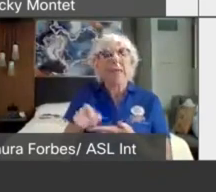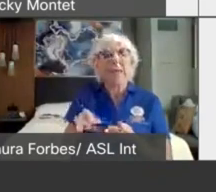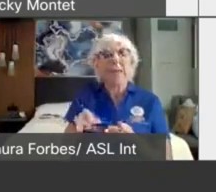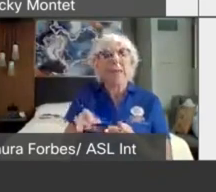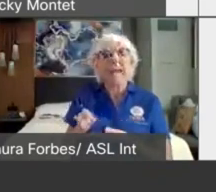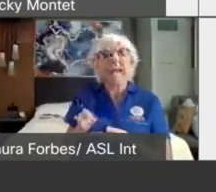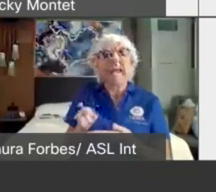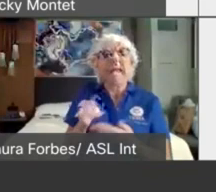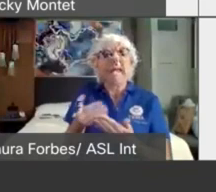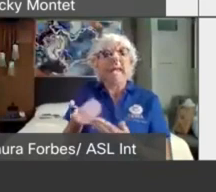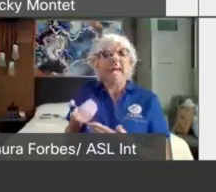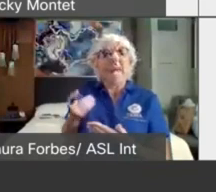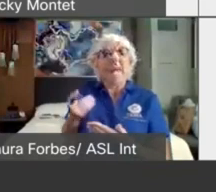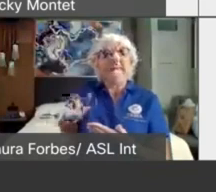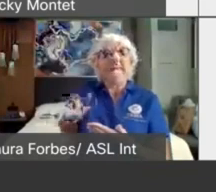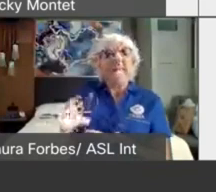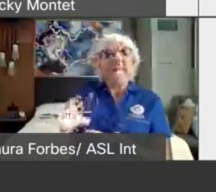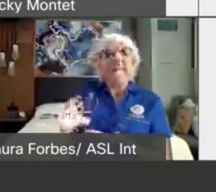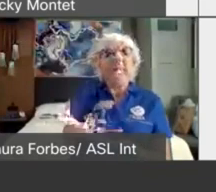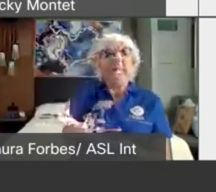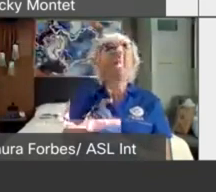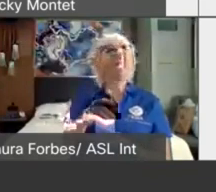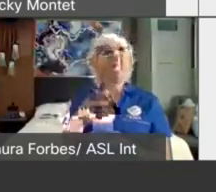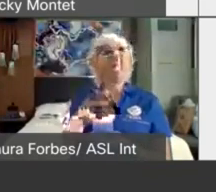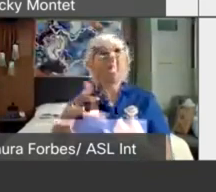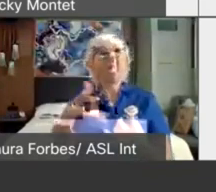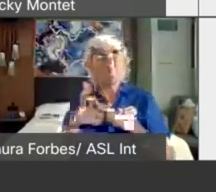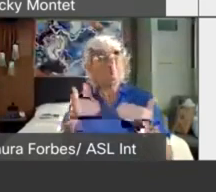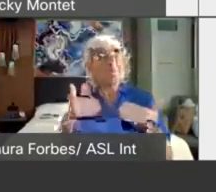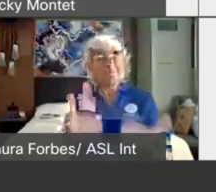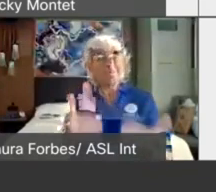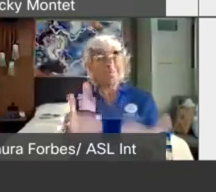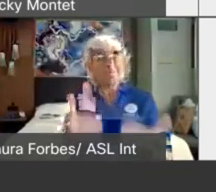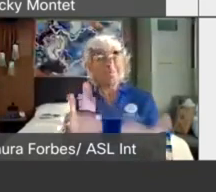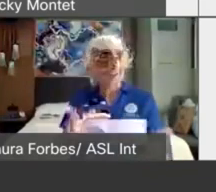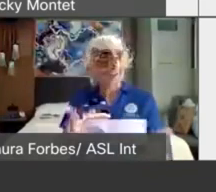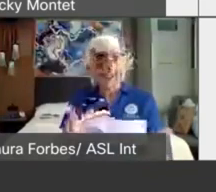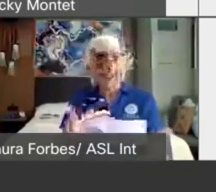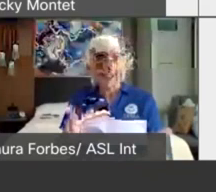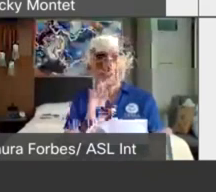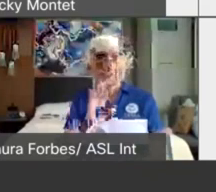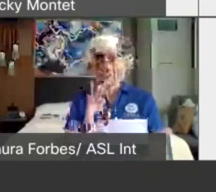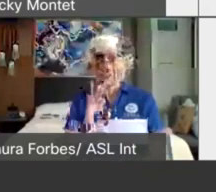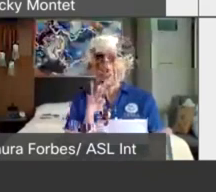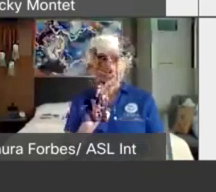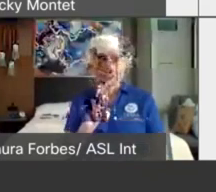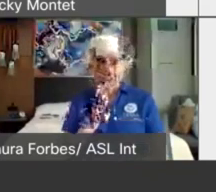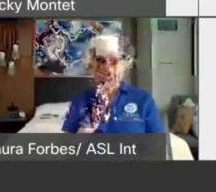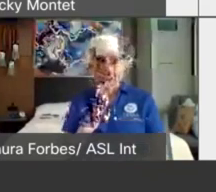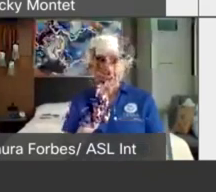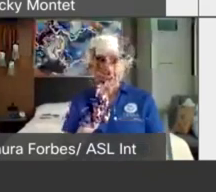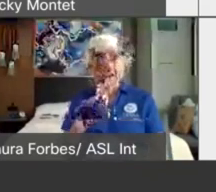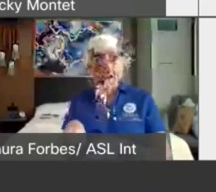should apply for FEMA anyways. And what we will ask is that you submit that information that you receive from your insurance